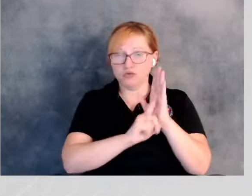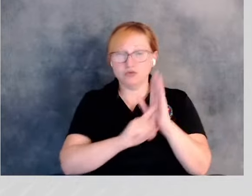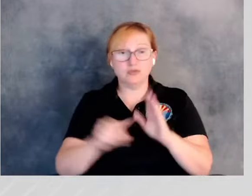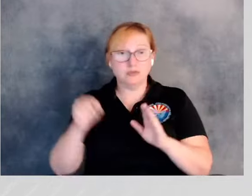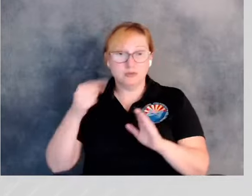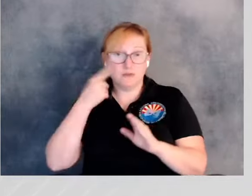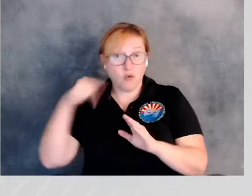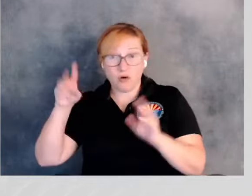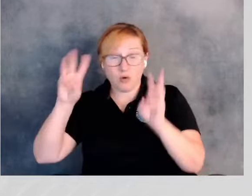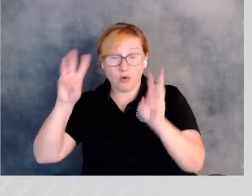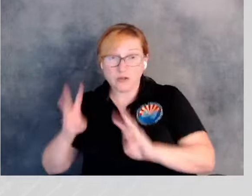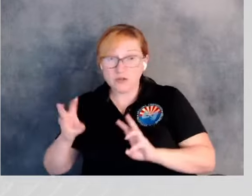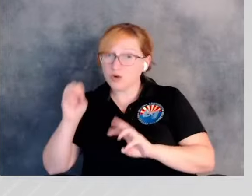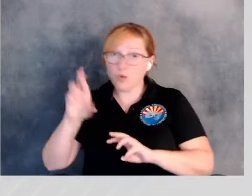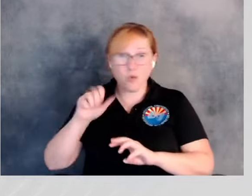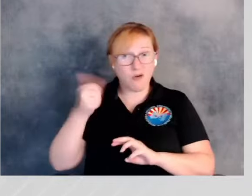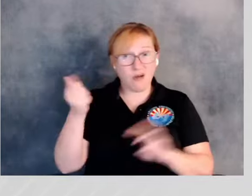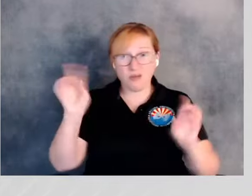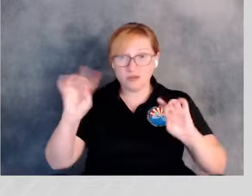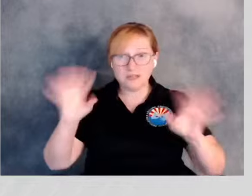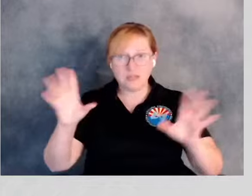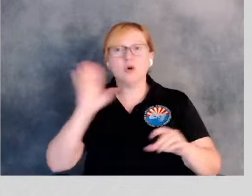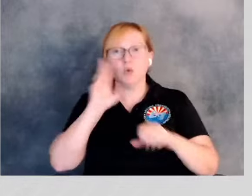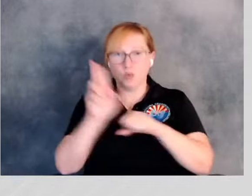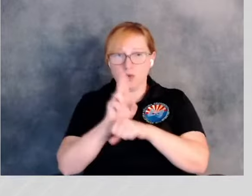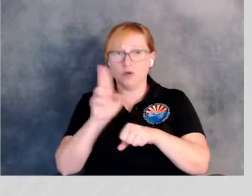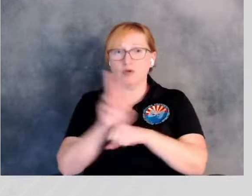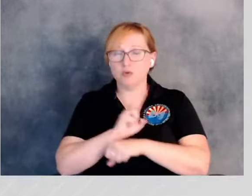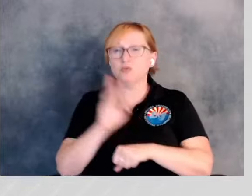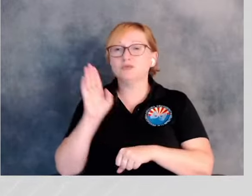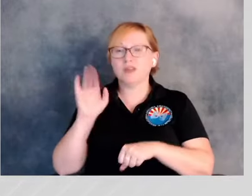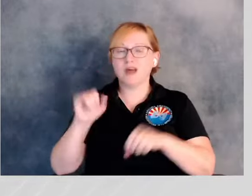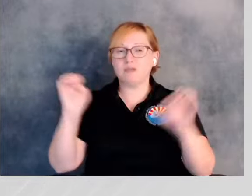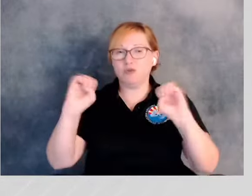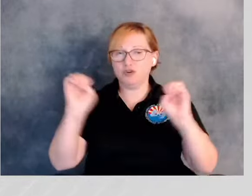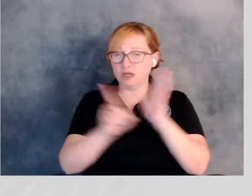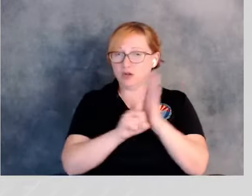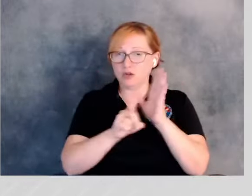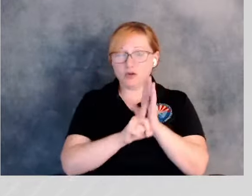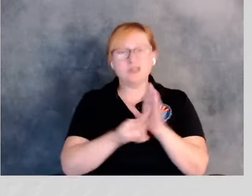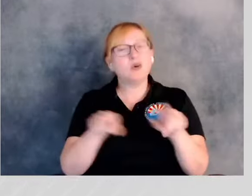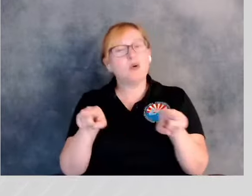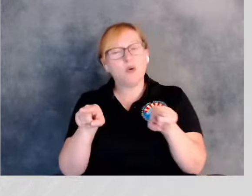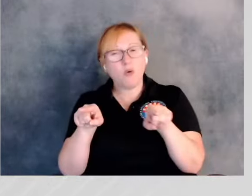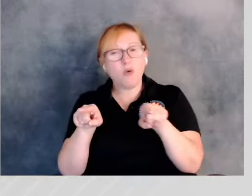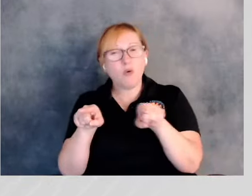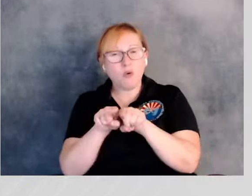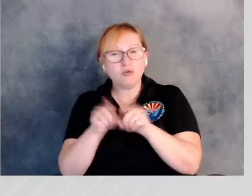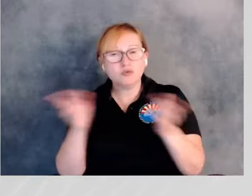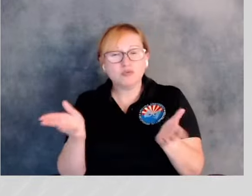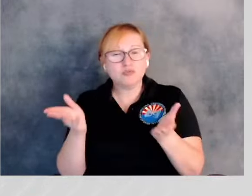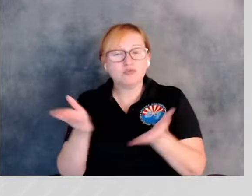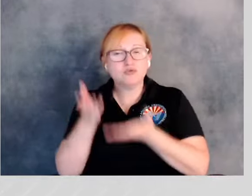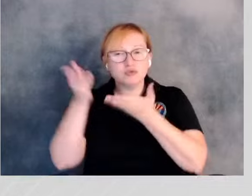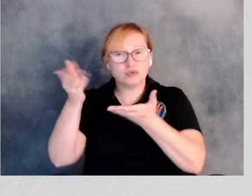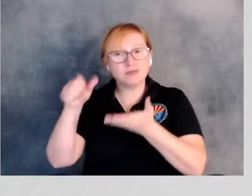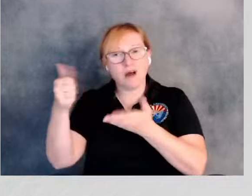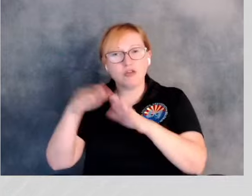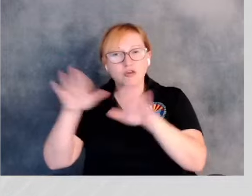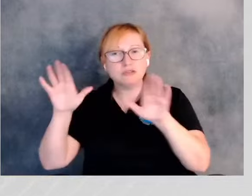other disasters between now and then, we will be using the wireless emergency alerts, but we also have some other systems that we do like people to register for.